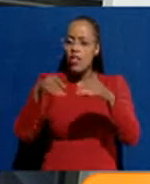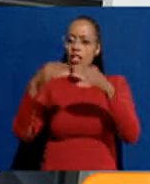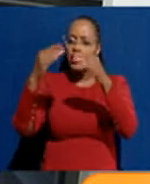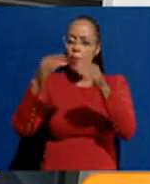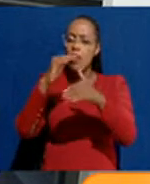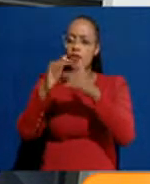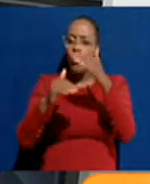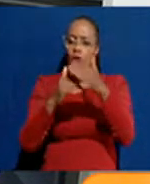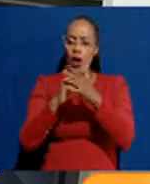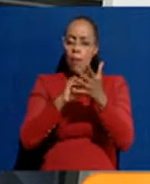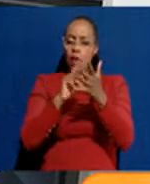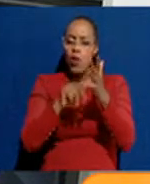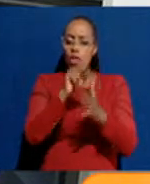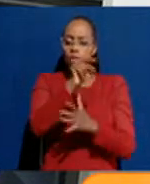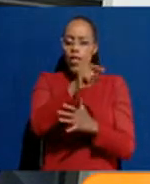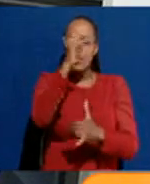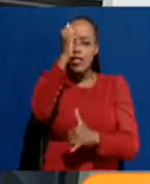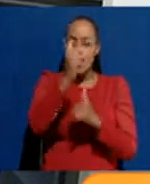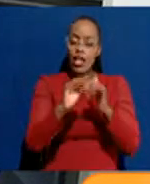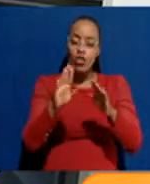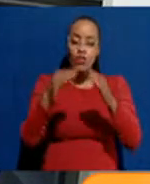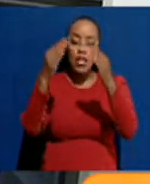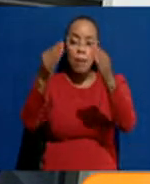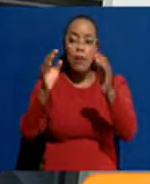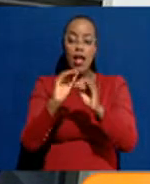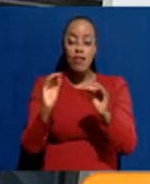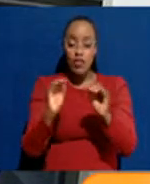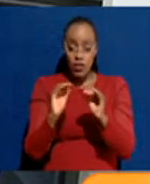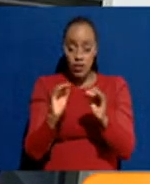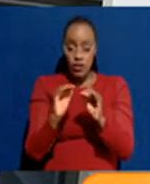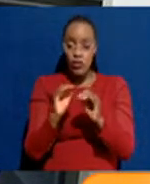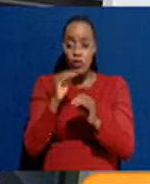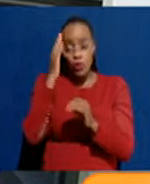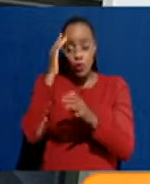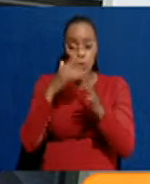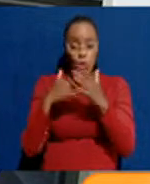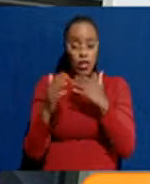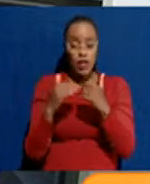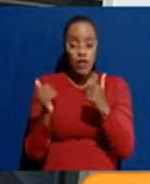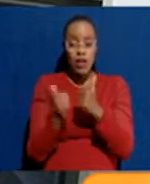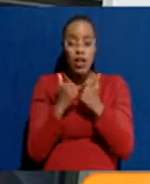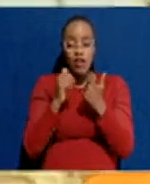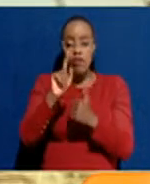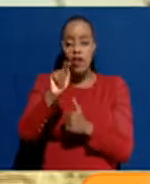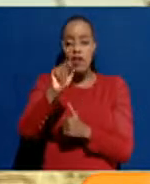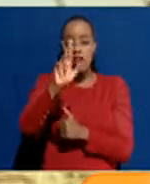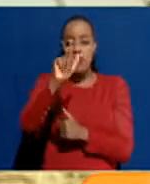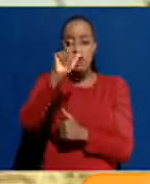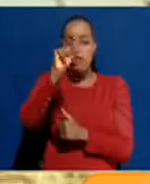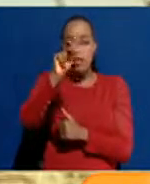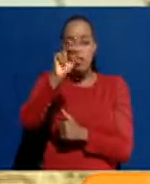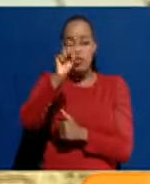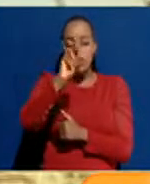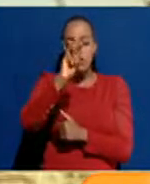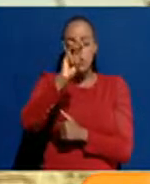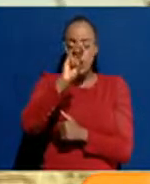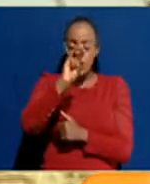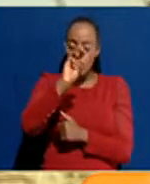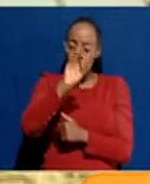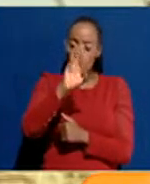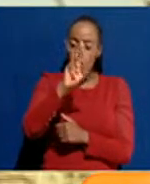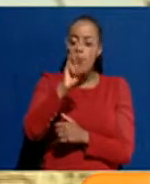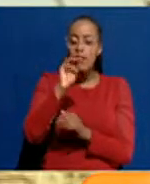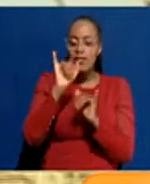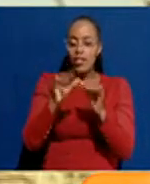ongoing. So it's not like this is the end of the supplies. You know, what happens is that transformers are items that take some time to manufacture, to test,